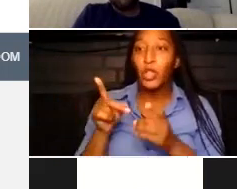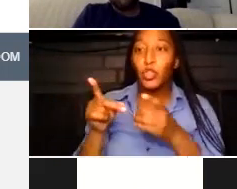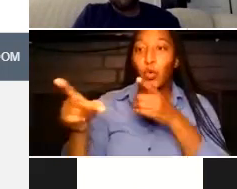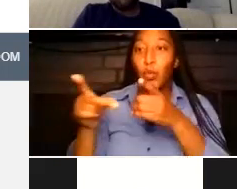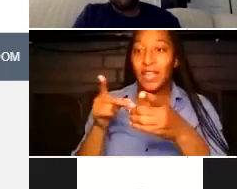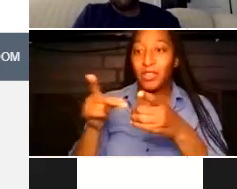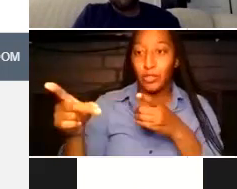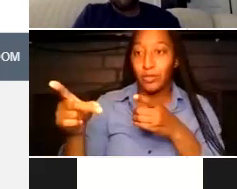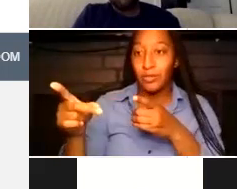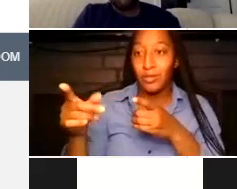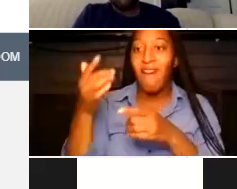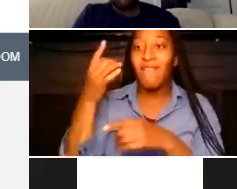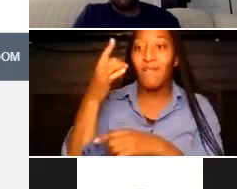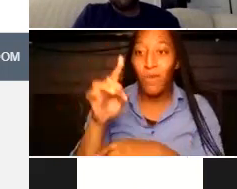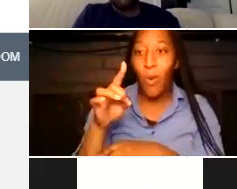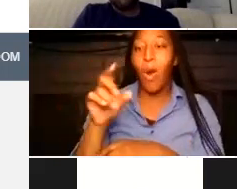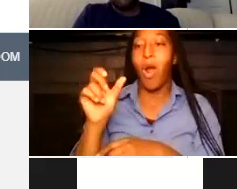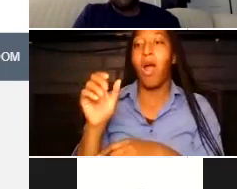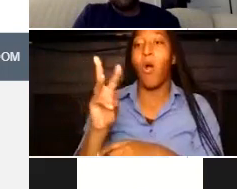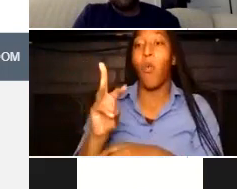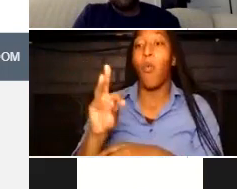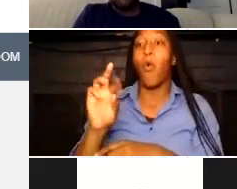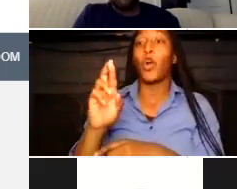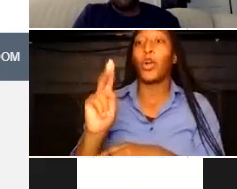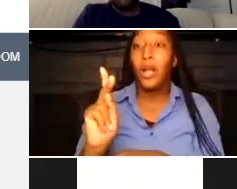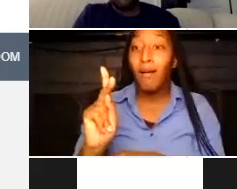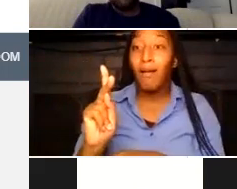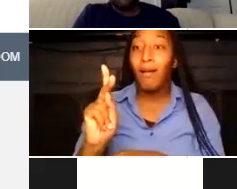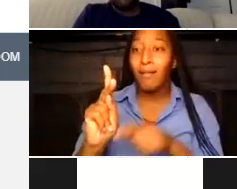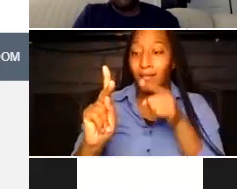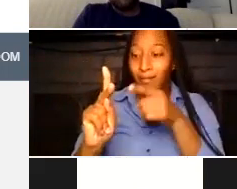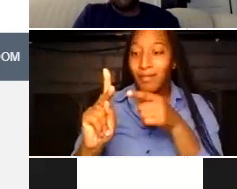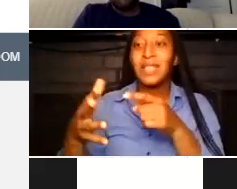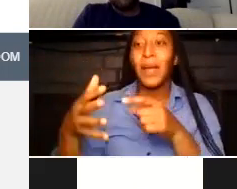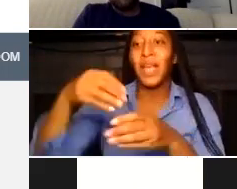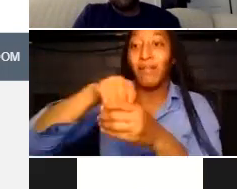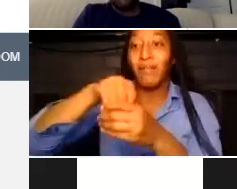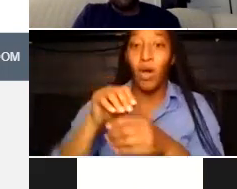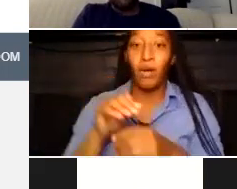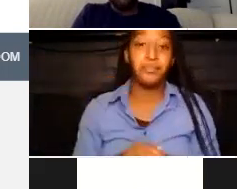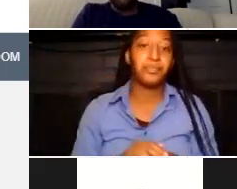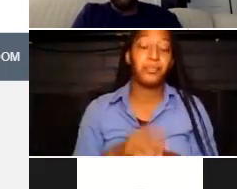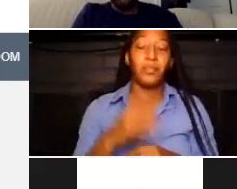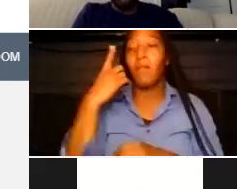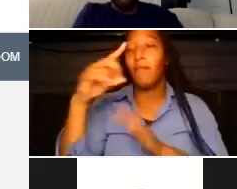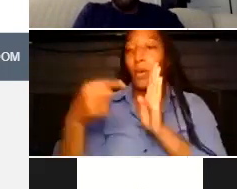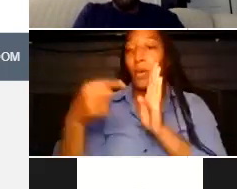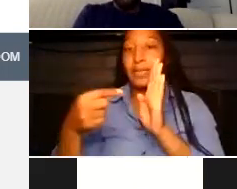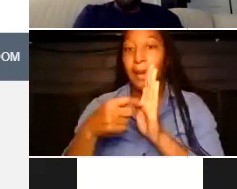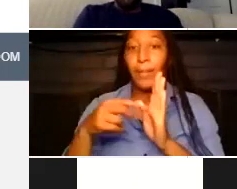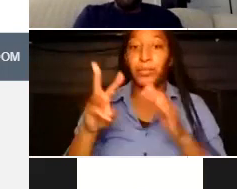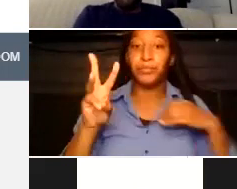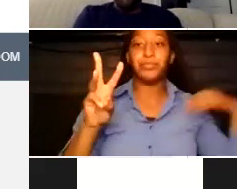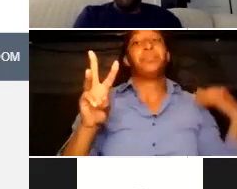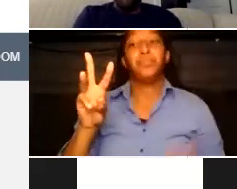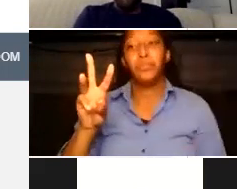So let me give you an example. So imagine that there is a box sitting